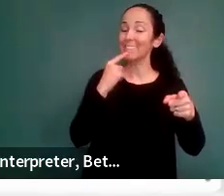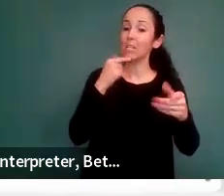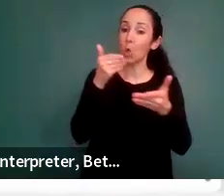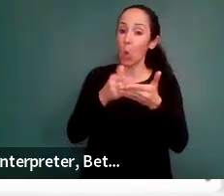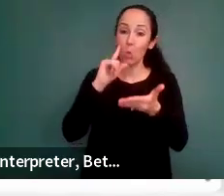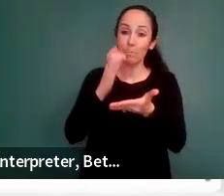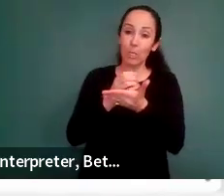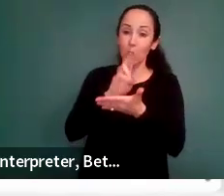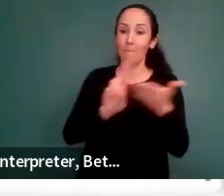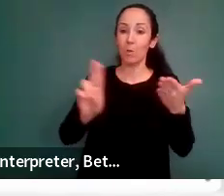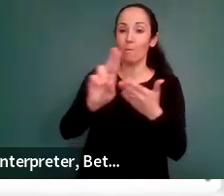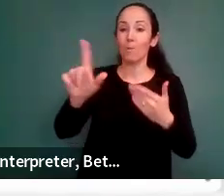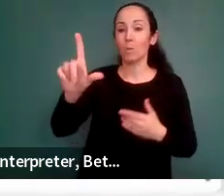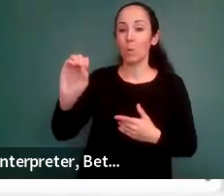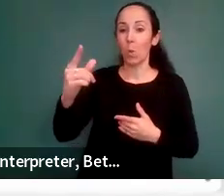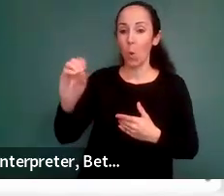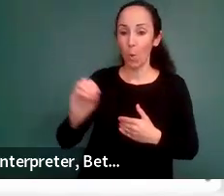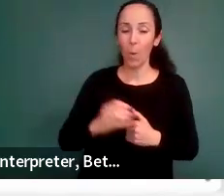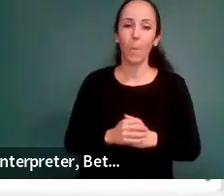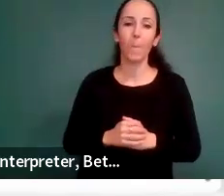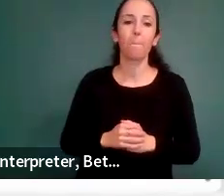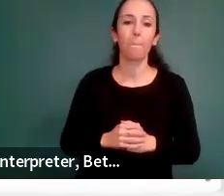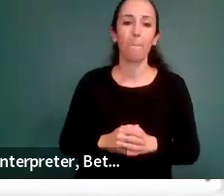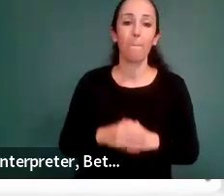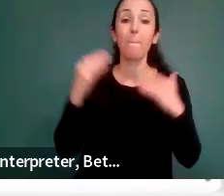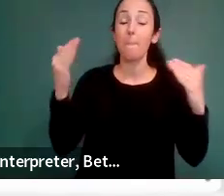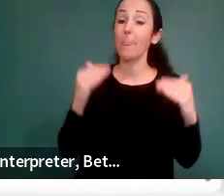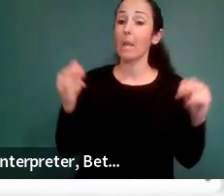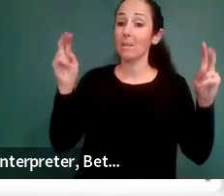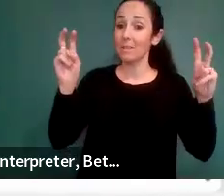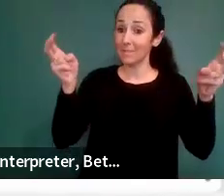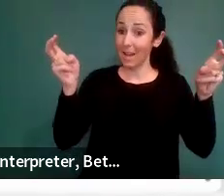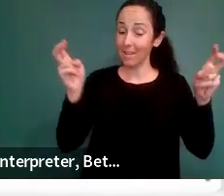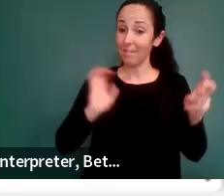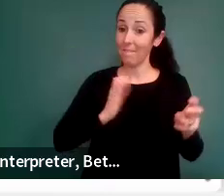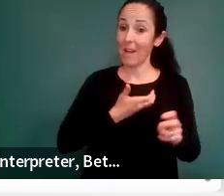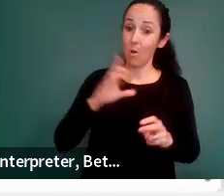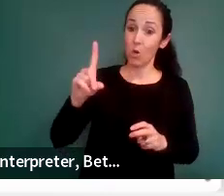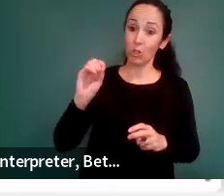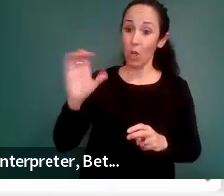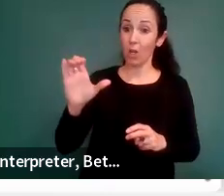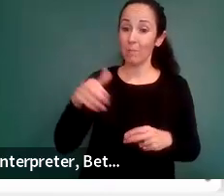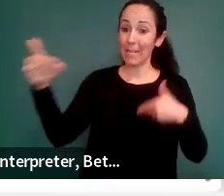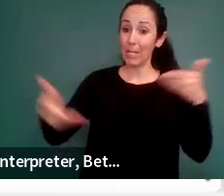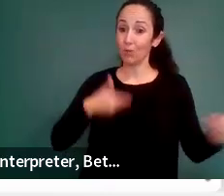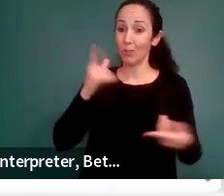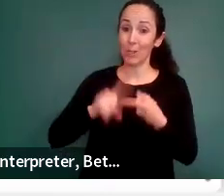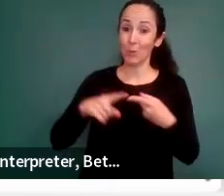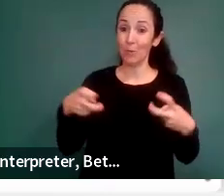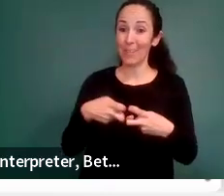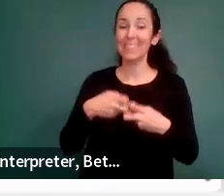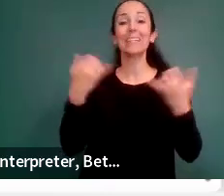physics. The title of our document, Introduction to Physics, is styled as a